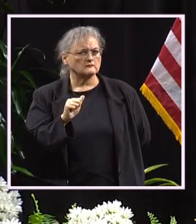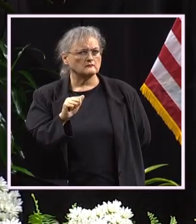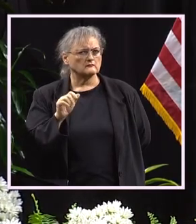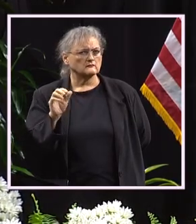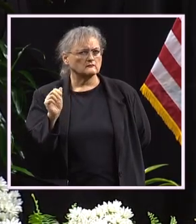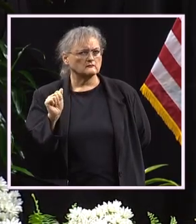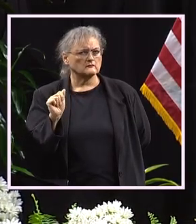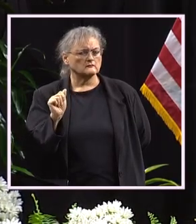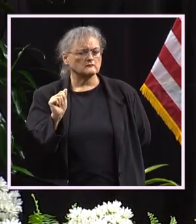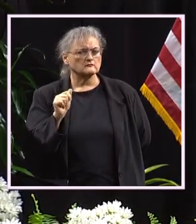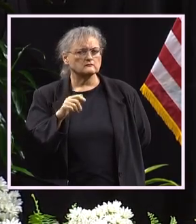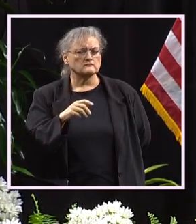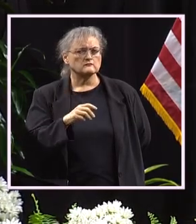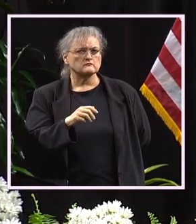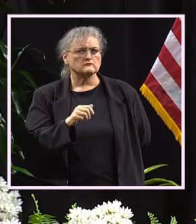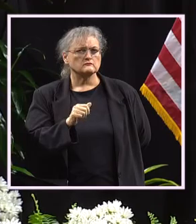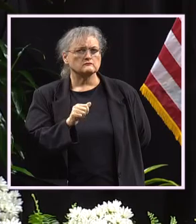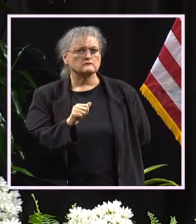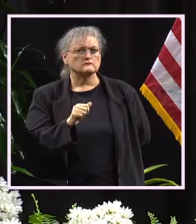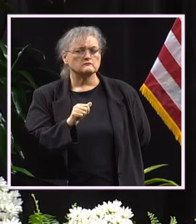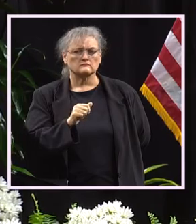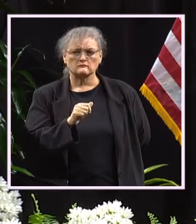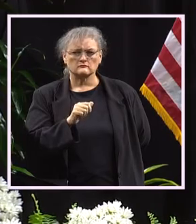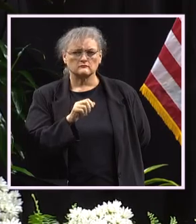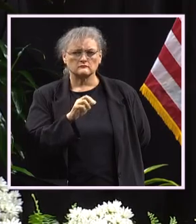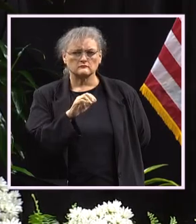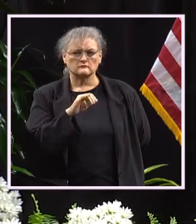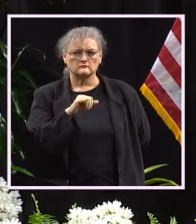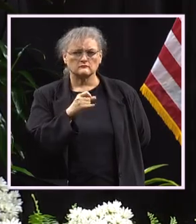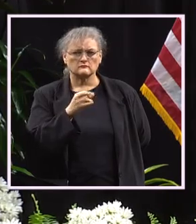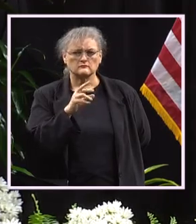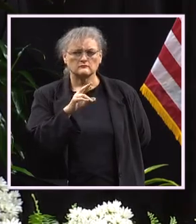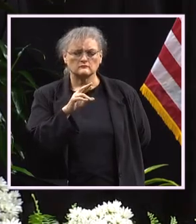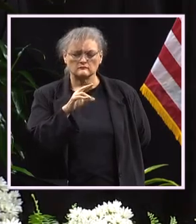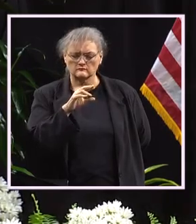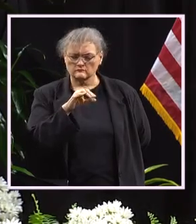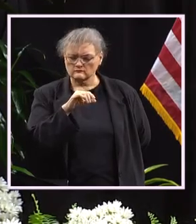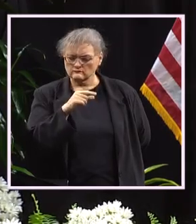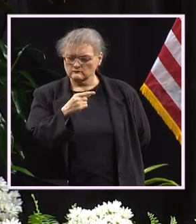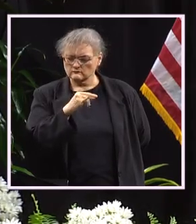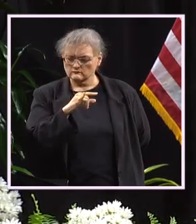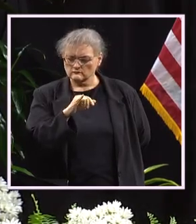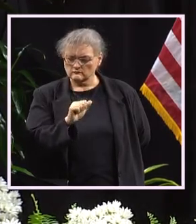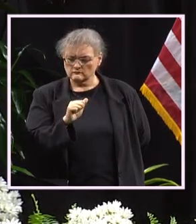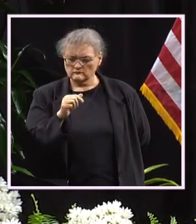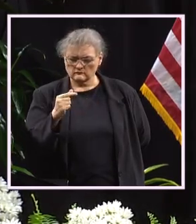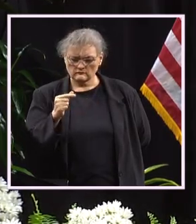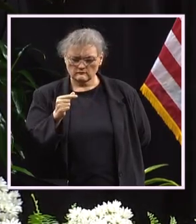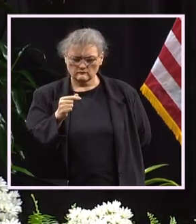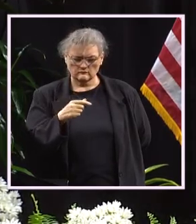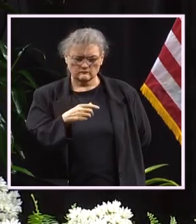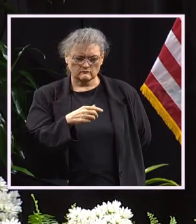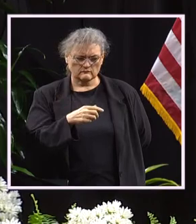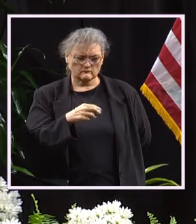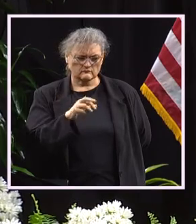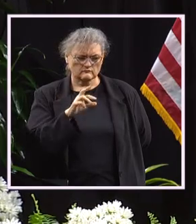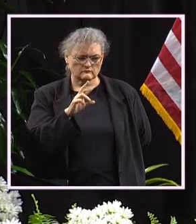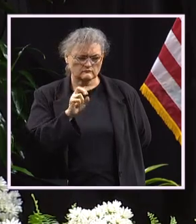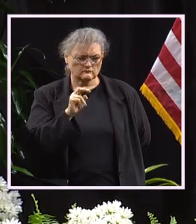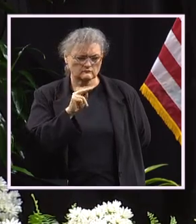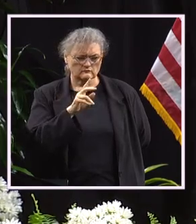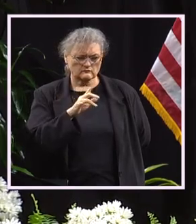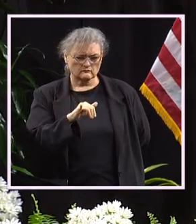Jauregui, Cum Laude. Jorge Adrian Gonzalez, Cum Laude. Ronnie L. Pope, Jr.